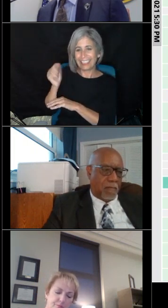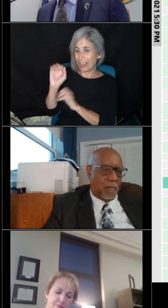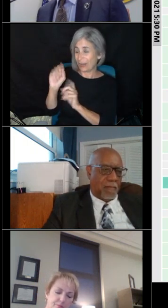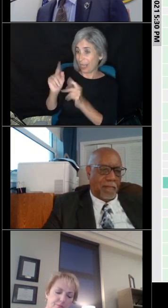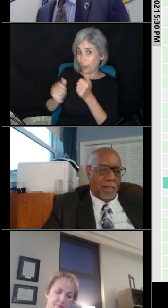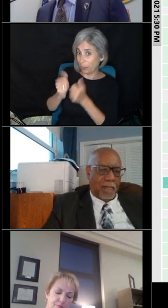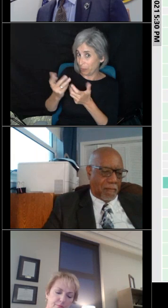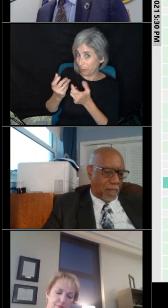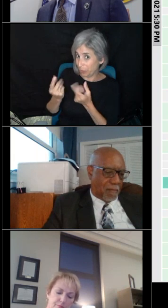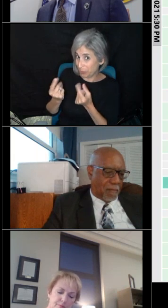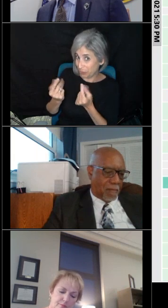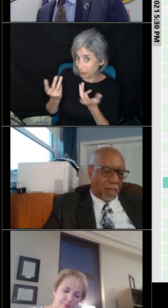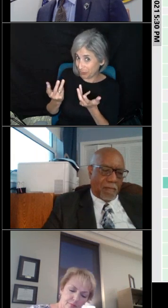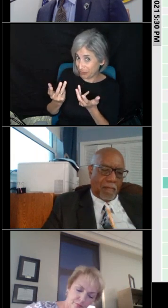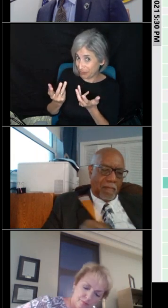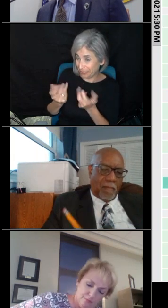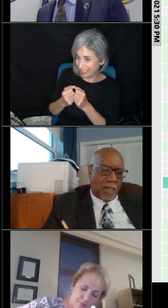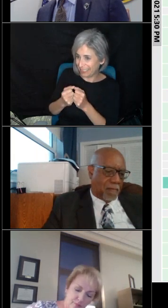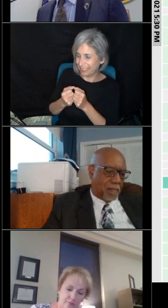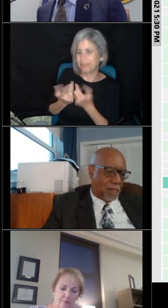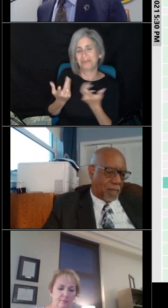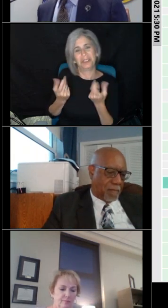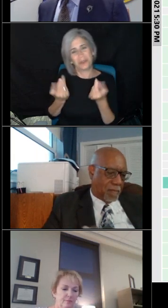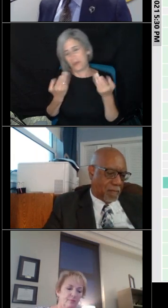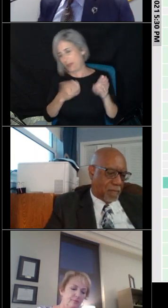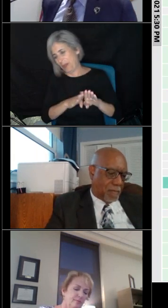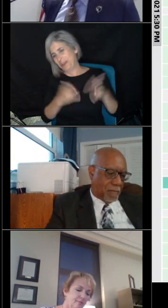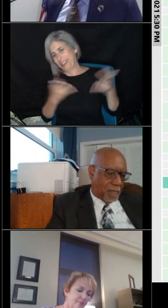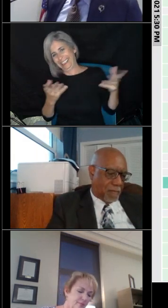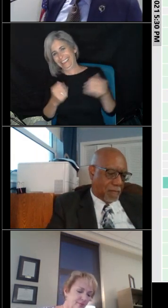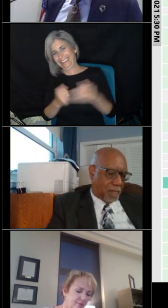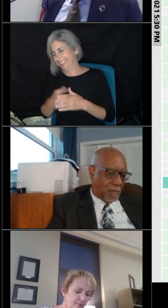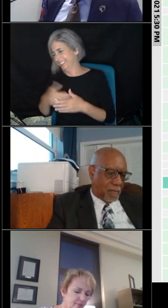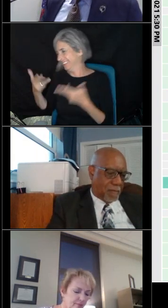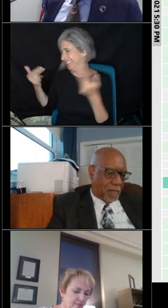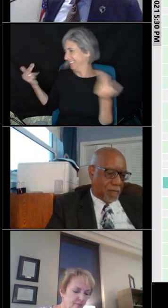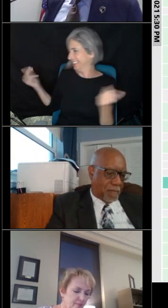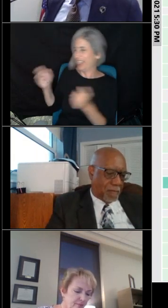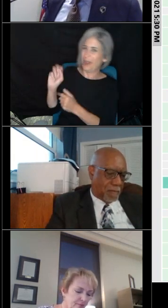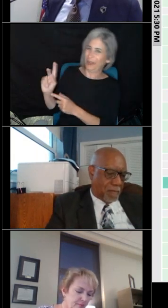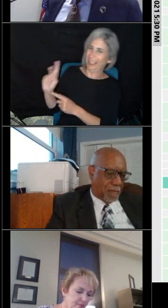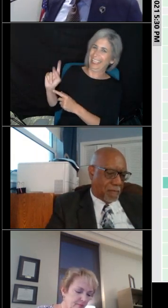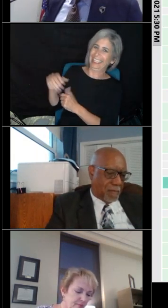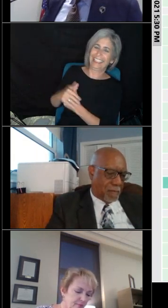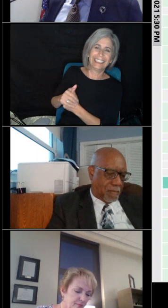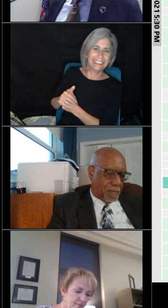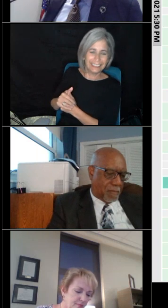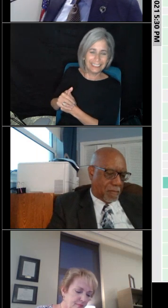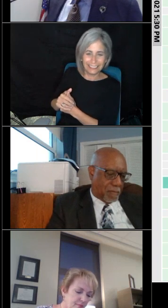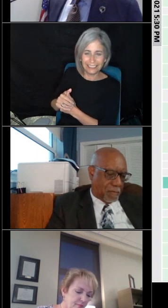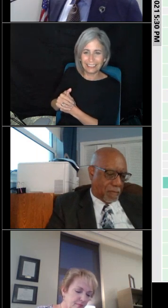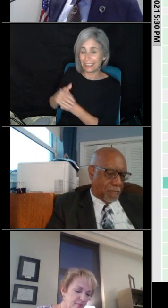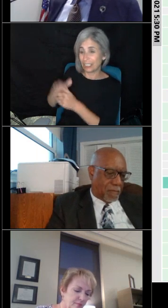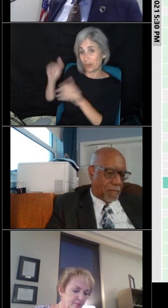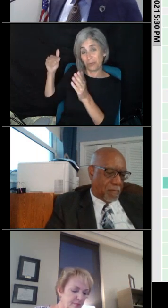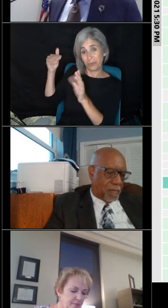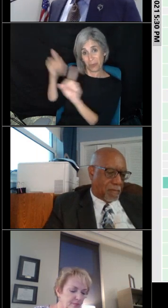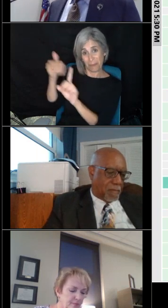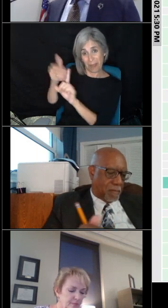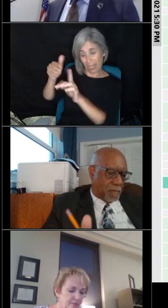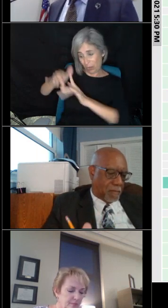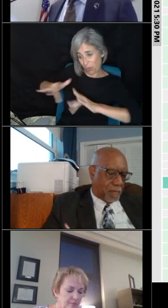do this, the exit? You might as well just do the closing. Yep. All righty. As a reminder, a